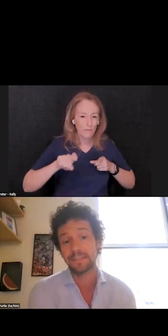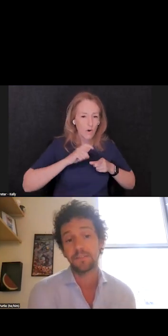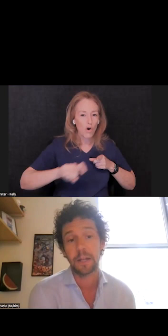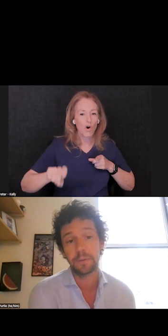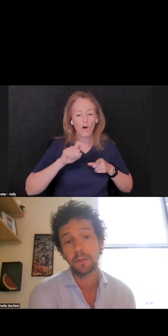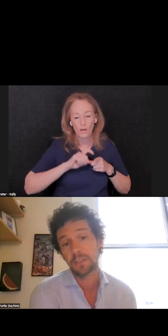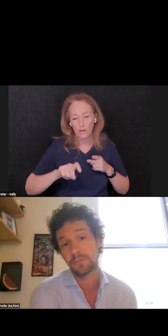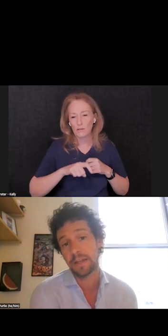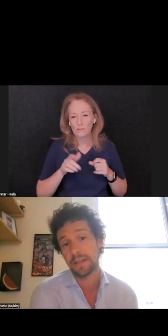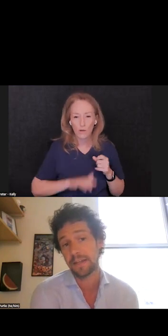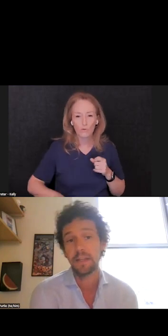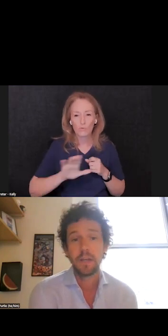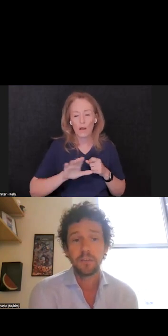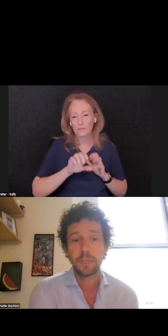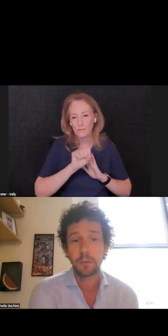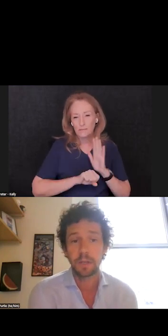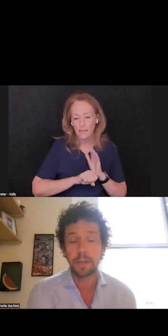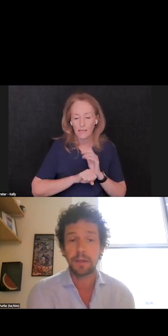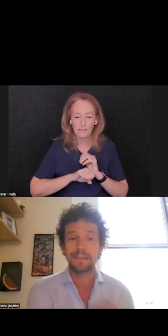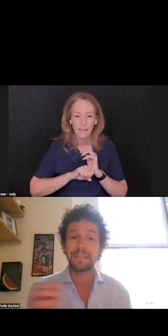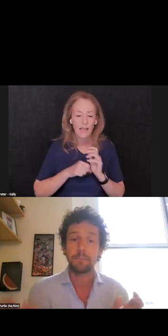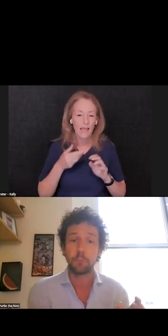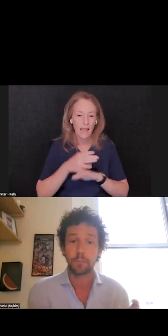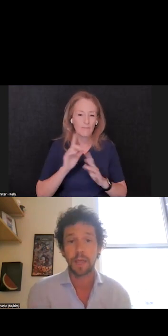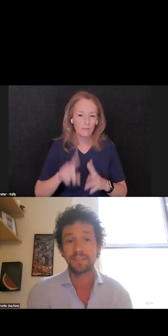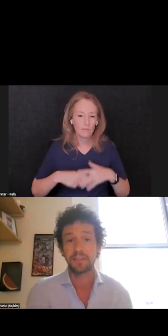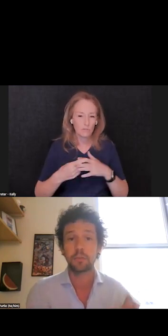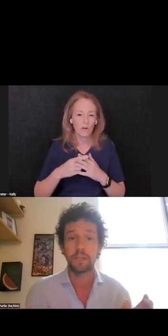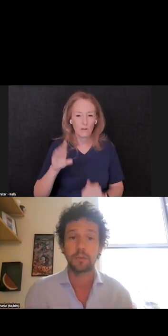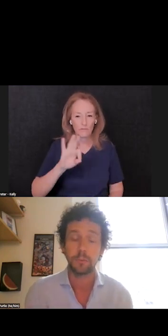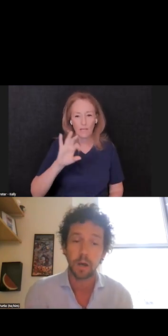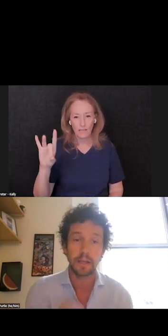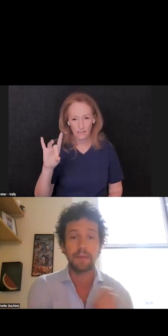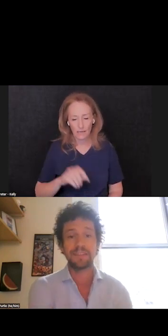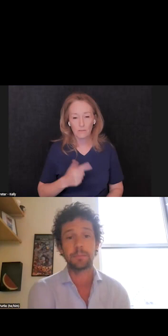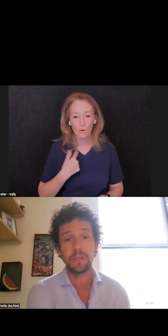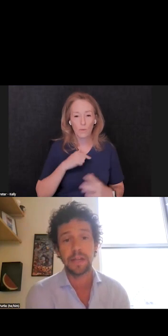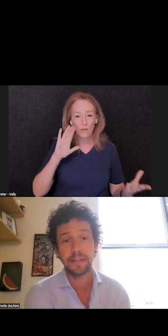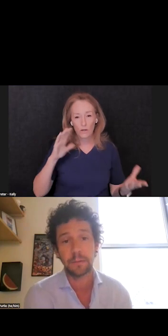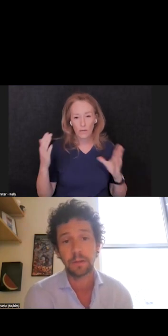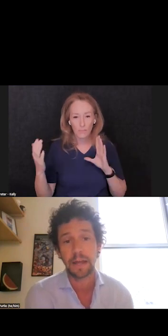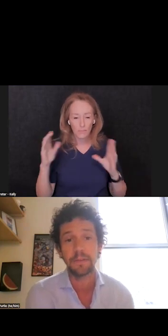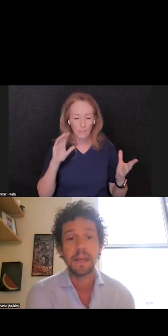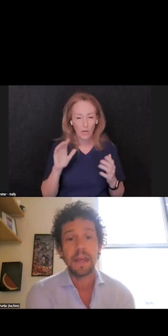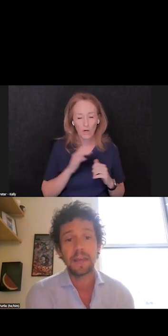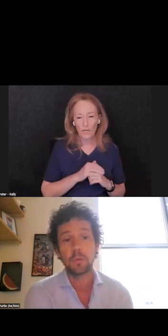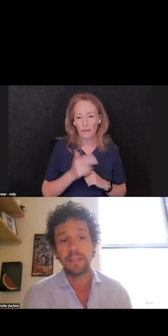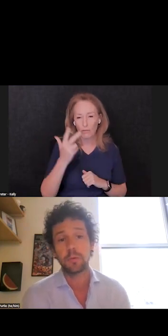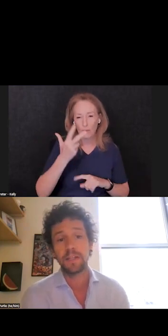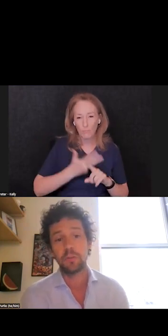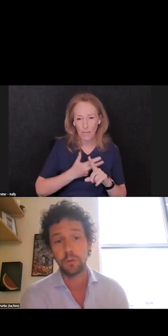across states following the launch of 988. So here we're comparing the same 4 months in 2021, obviously pre-988 rollout,